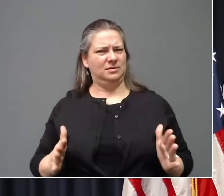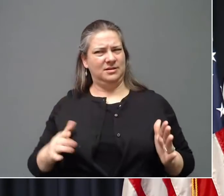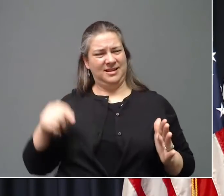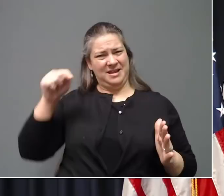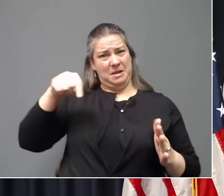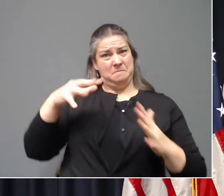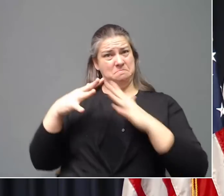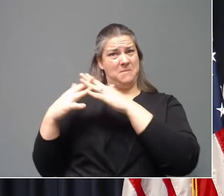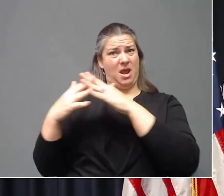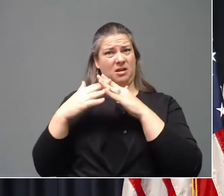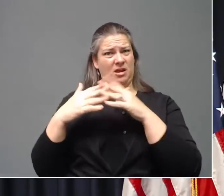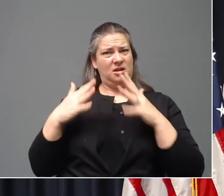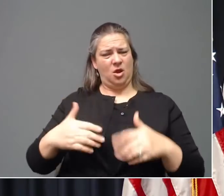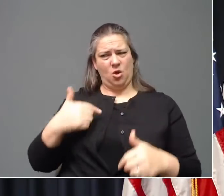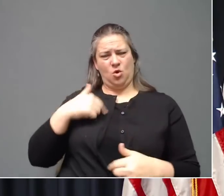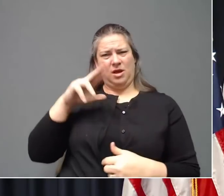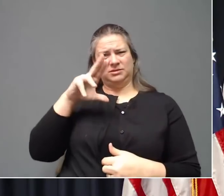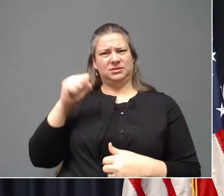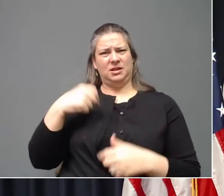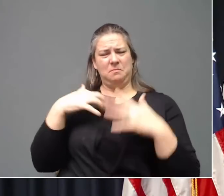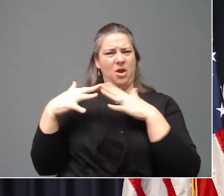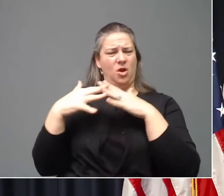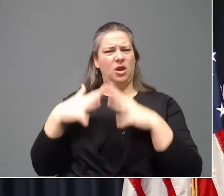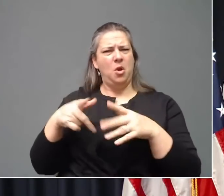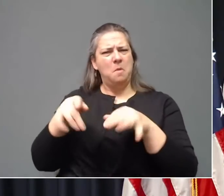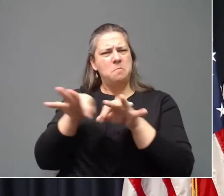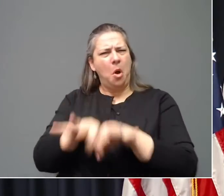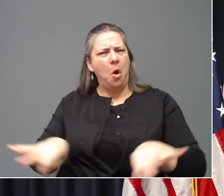Your most important team is this country.